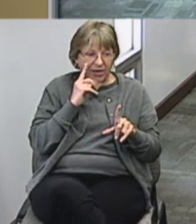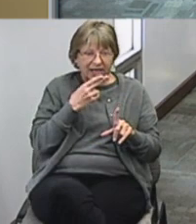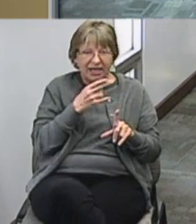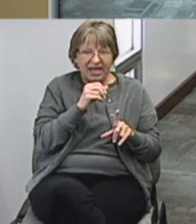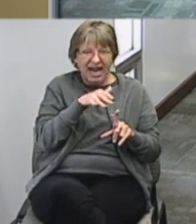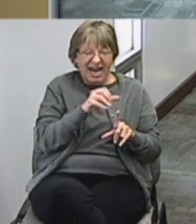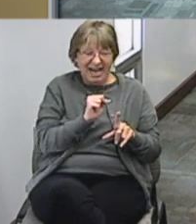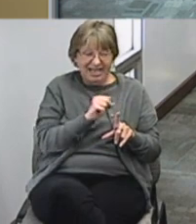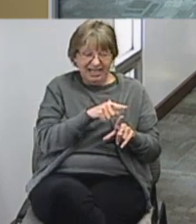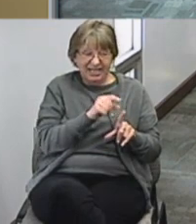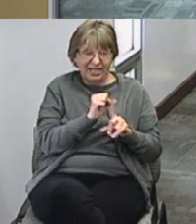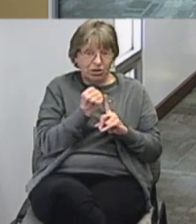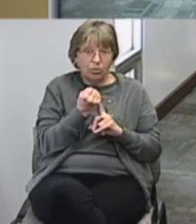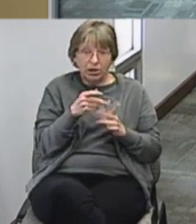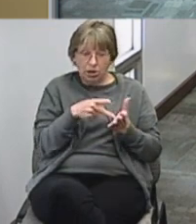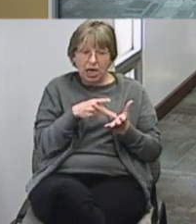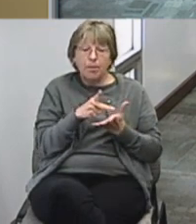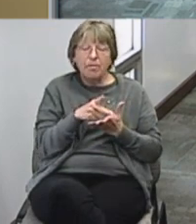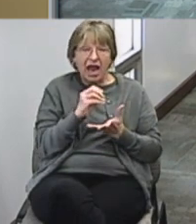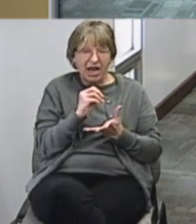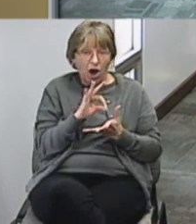case, it paid off pretty well. But,